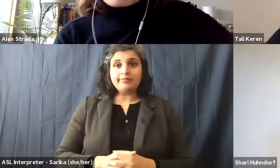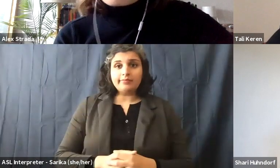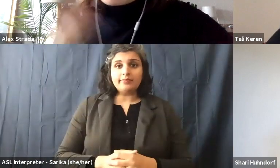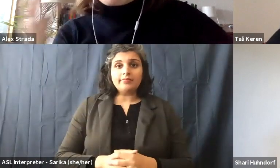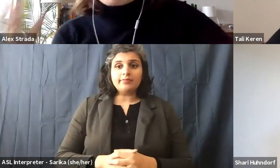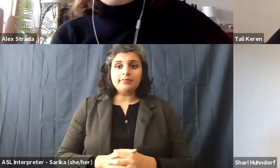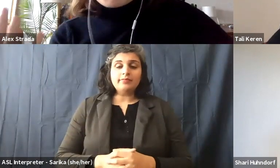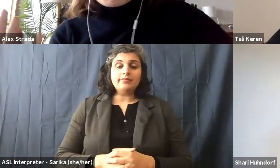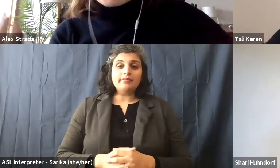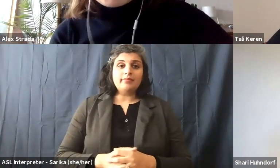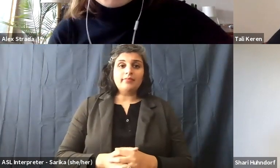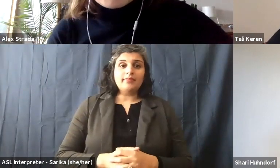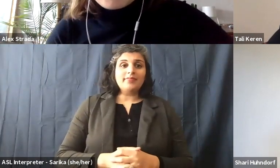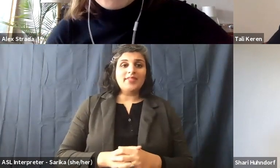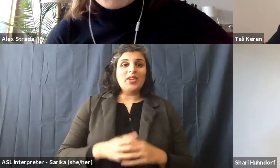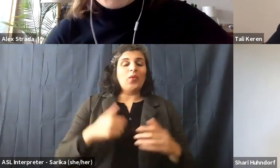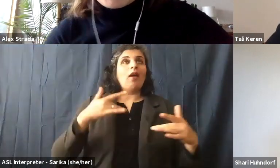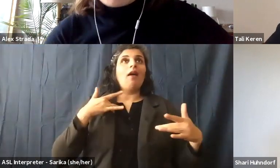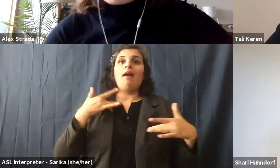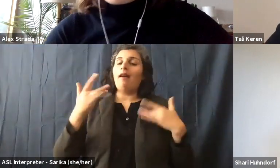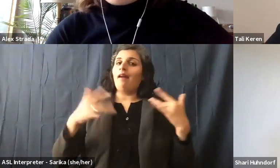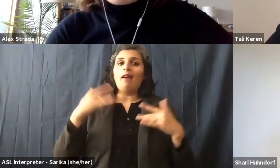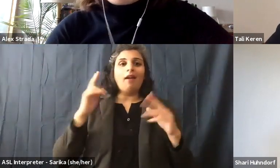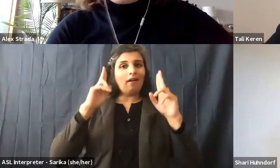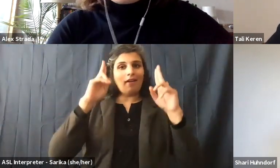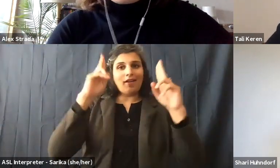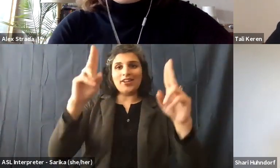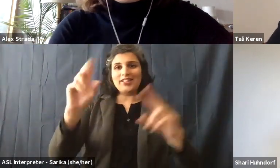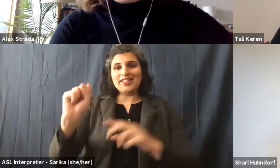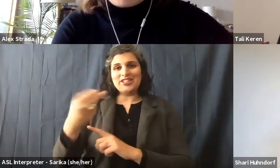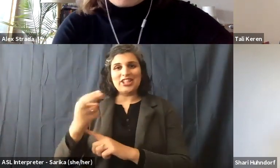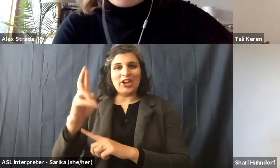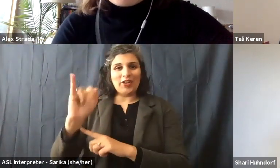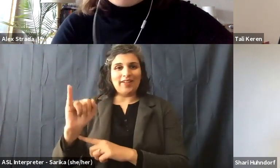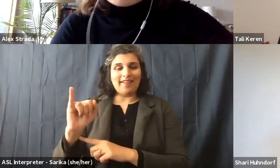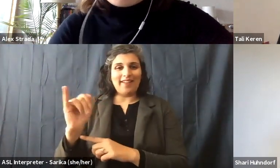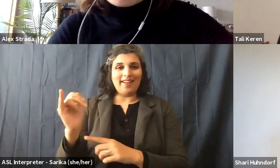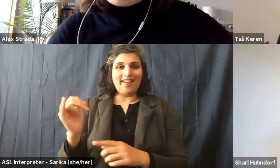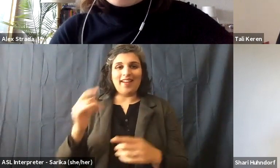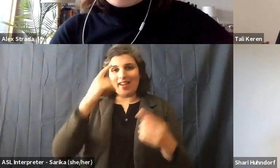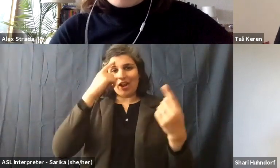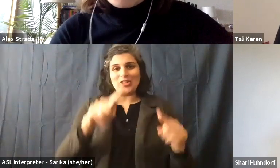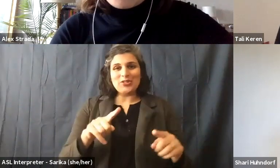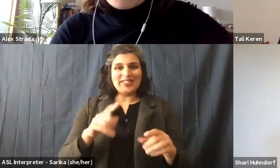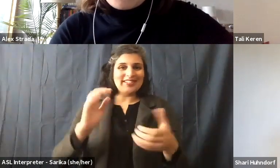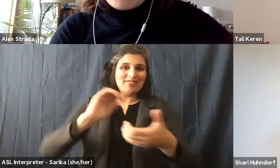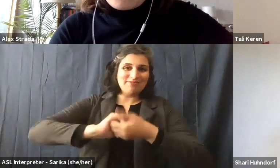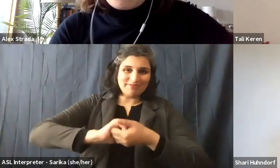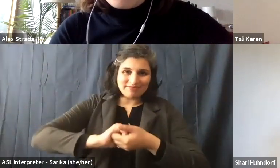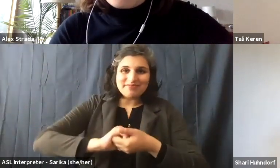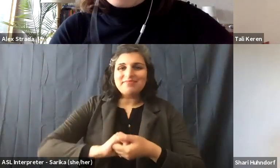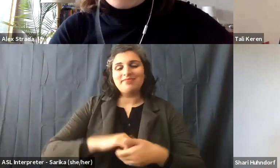We couldn't be more thrilled and honored that Sherry agreed to collaborate with us in this endeavor.